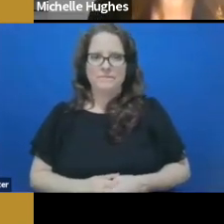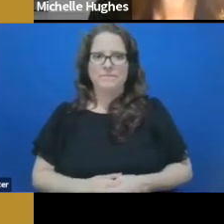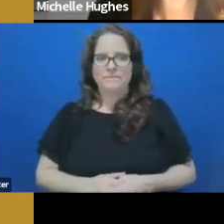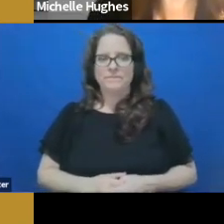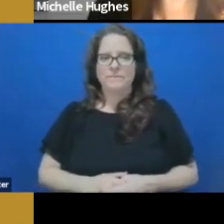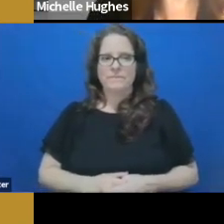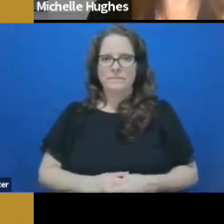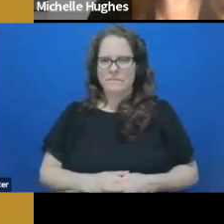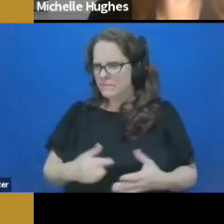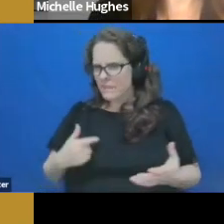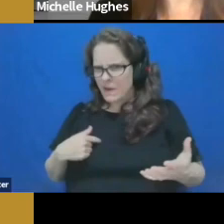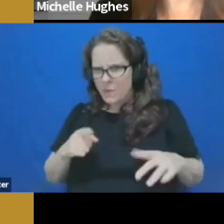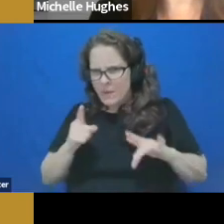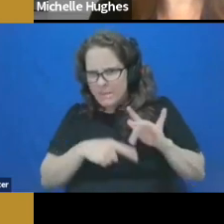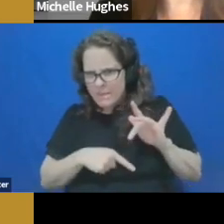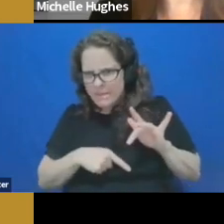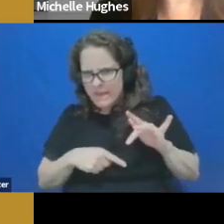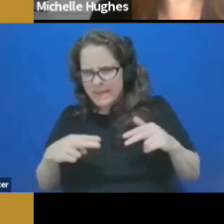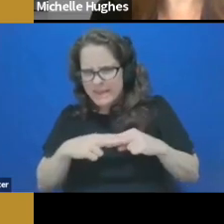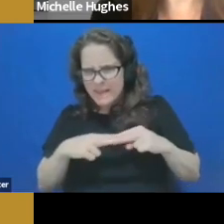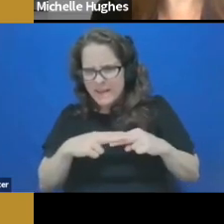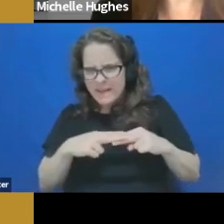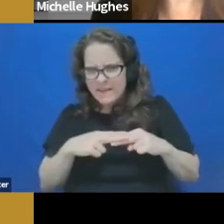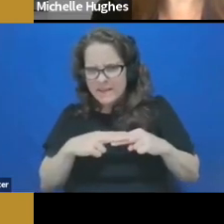Did we skip one?